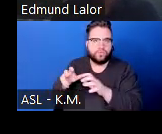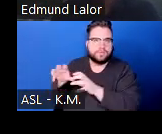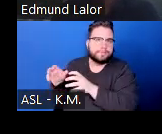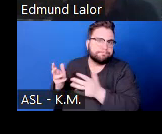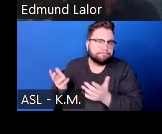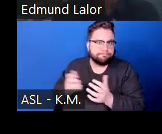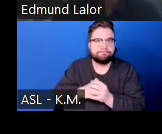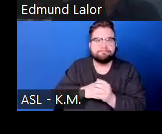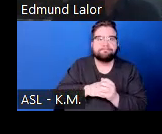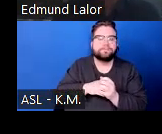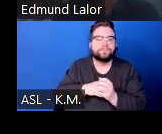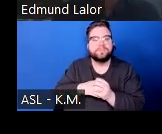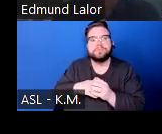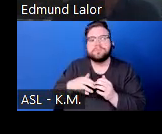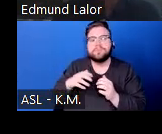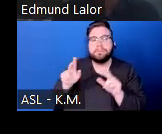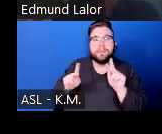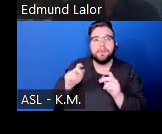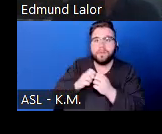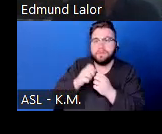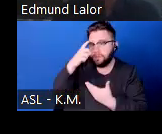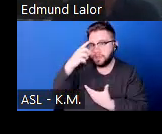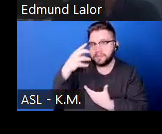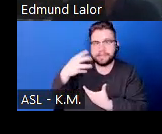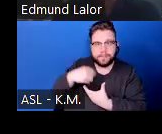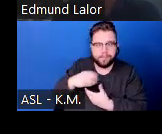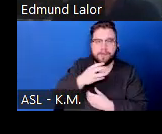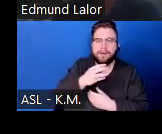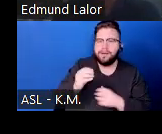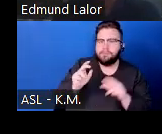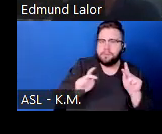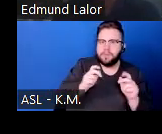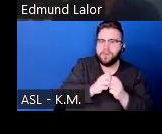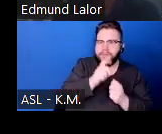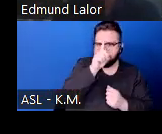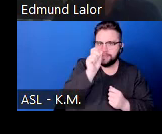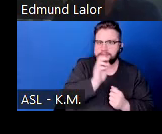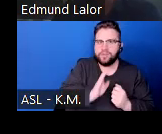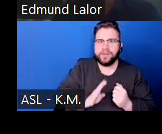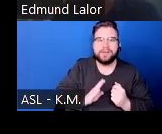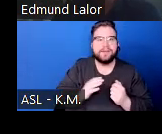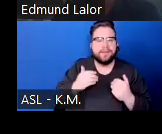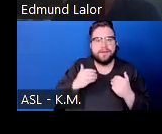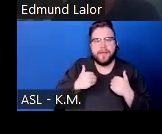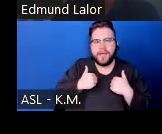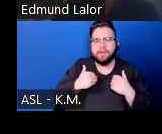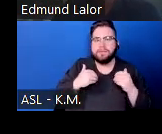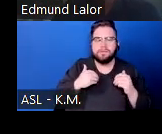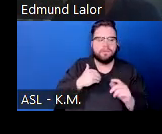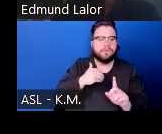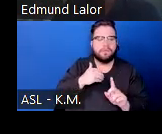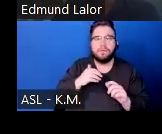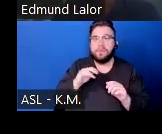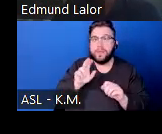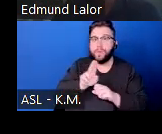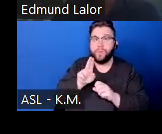generally, people with autism or people with schizophrenia may be using their model of the world too much or too little when trying